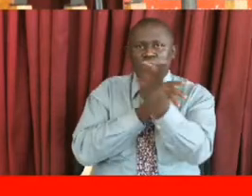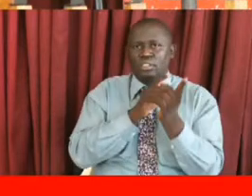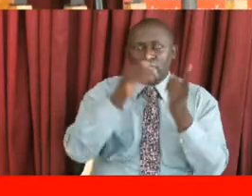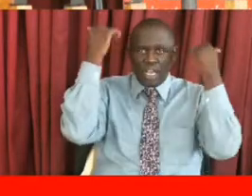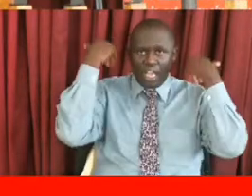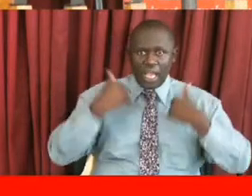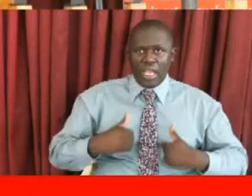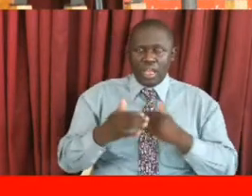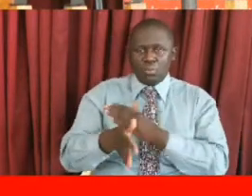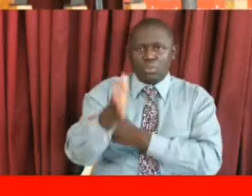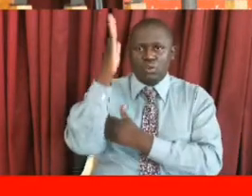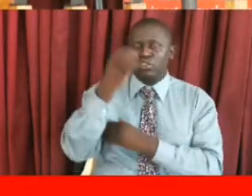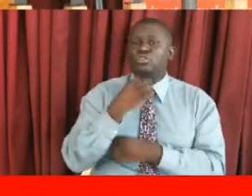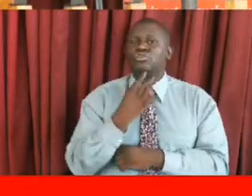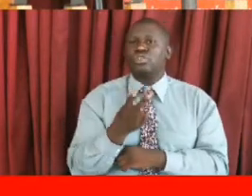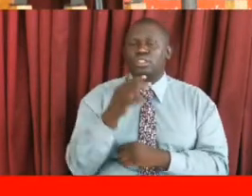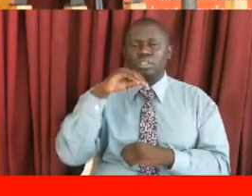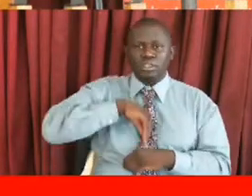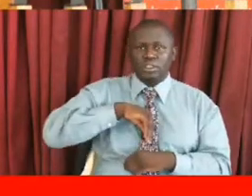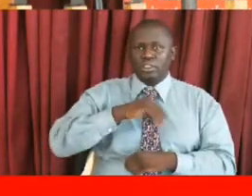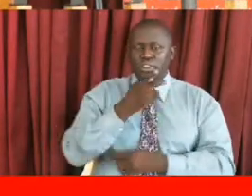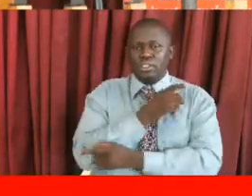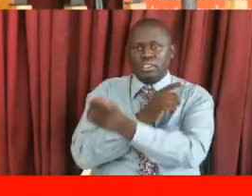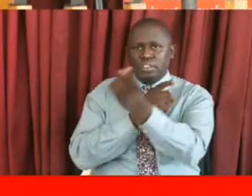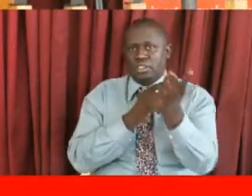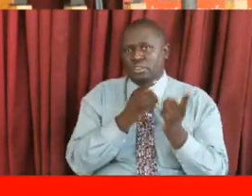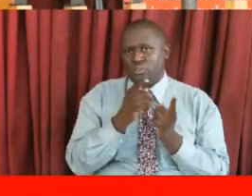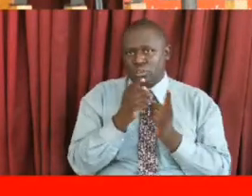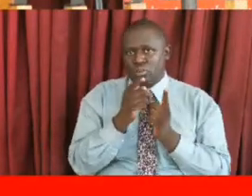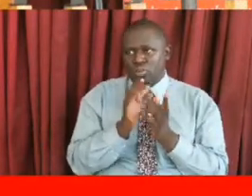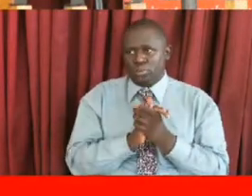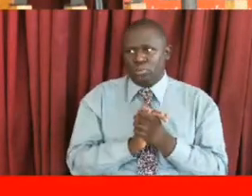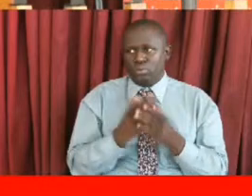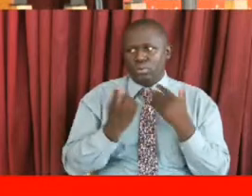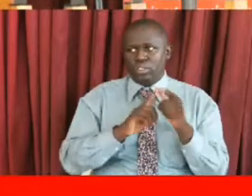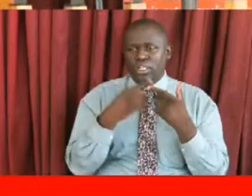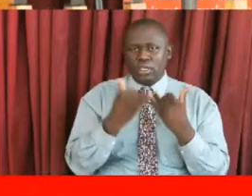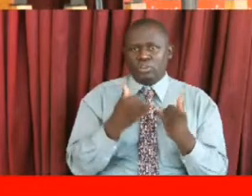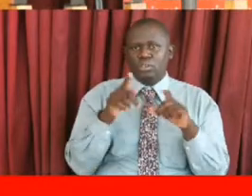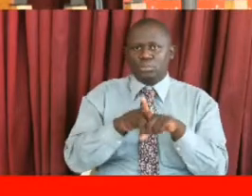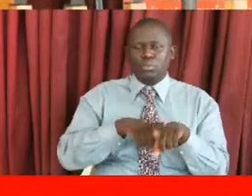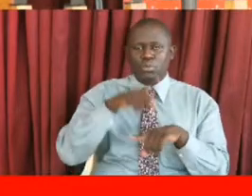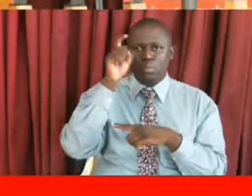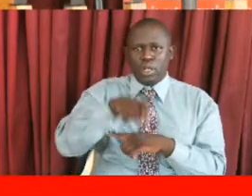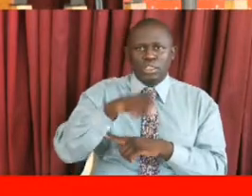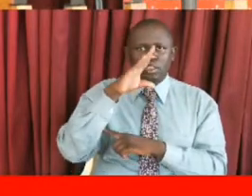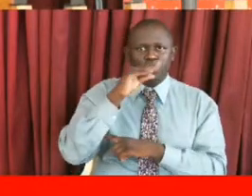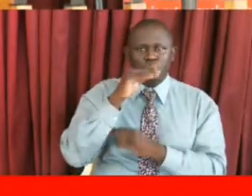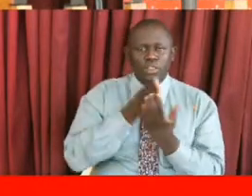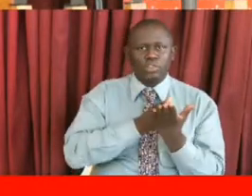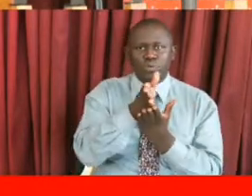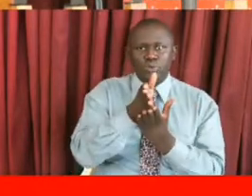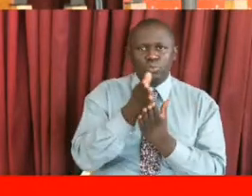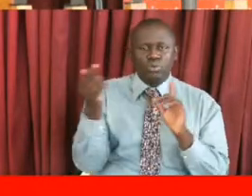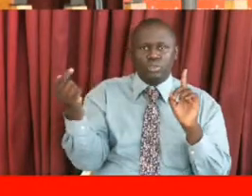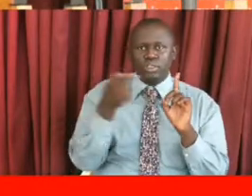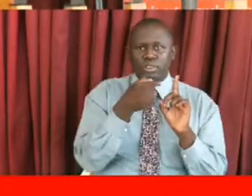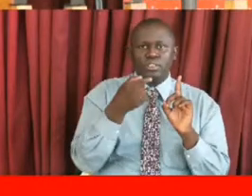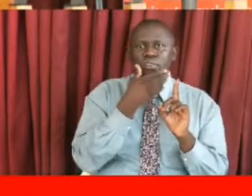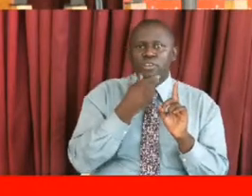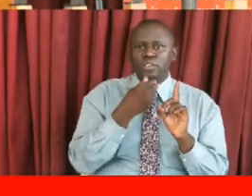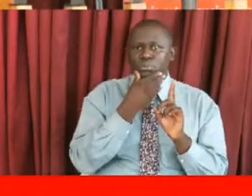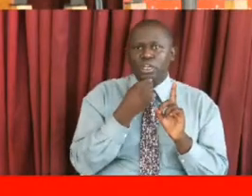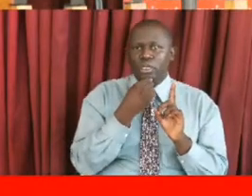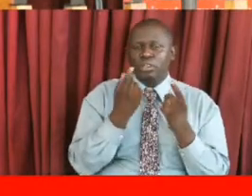am God's voice to you it is God speaking through this man I am God's voice to you